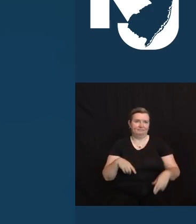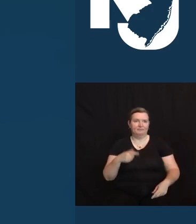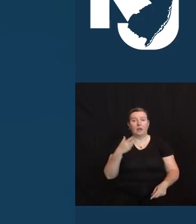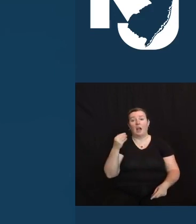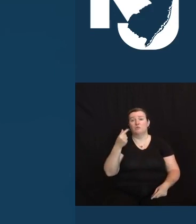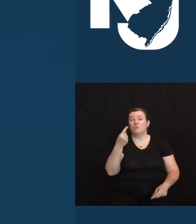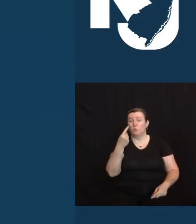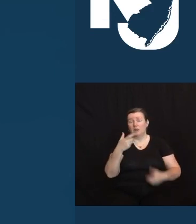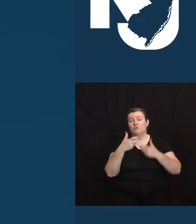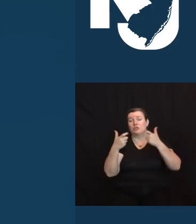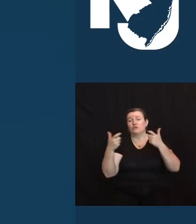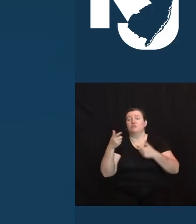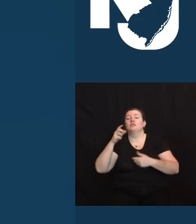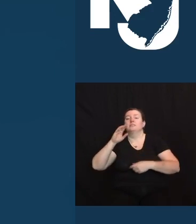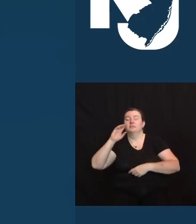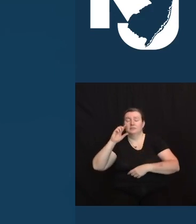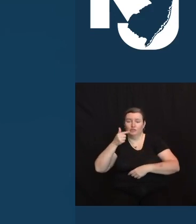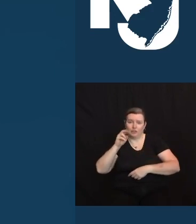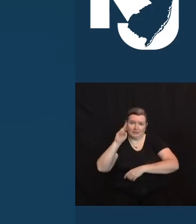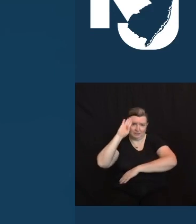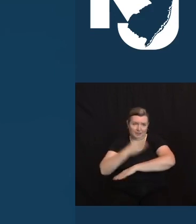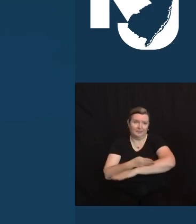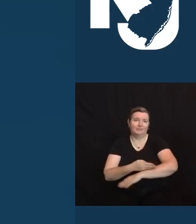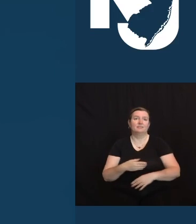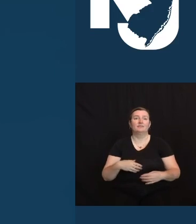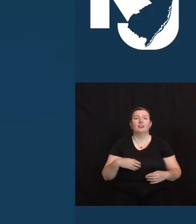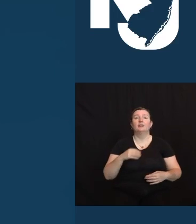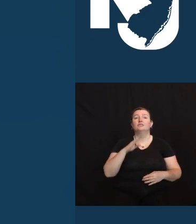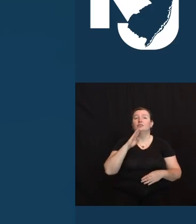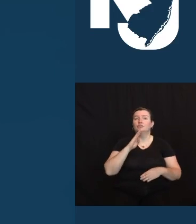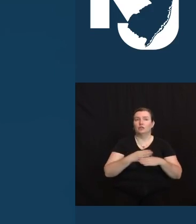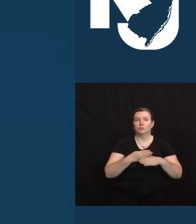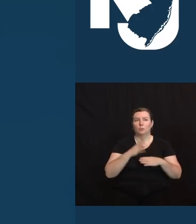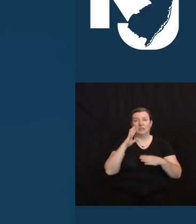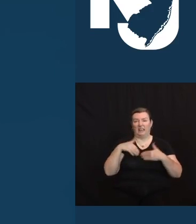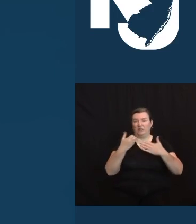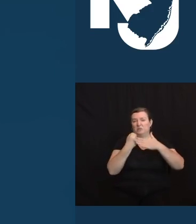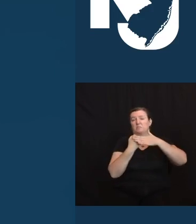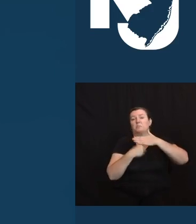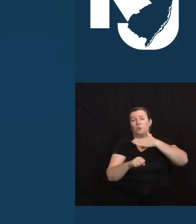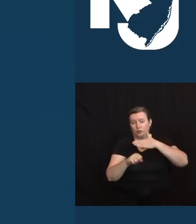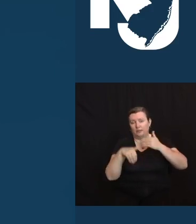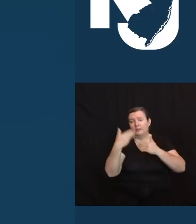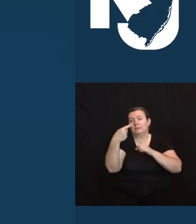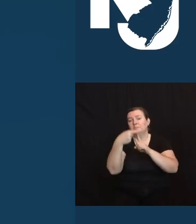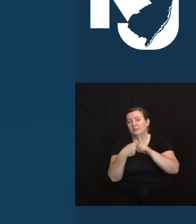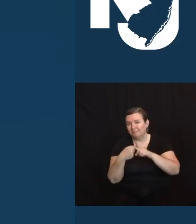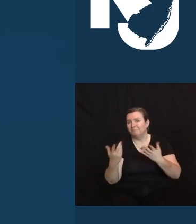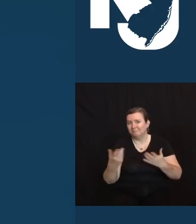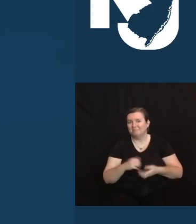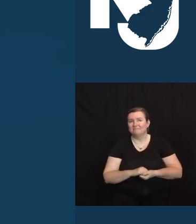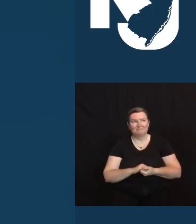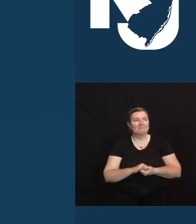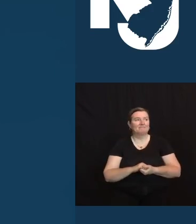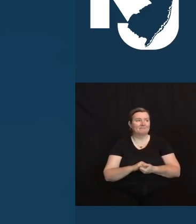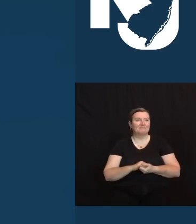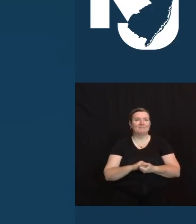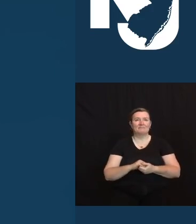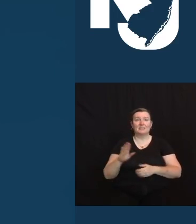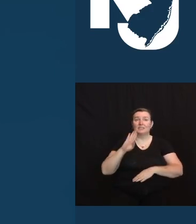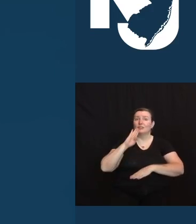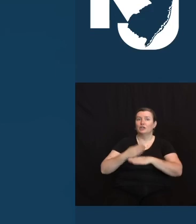a great-granddaughter who was to be born next month. Lee wanted me to make a point, which I think is an important one. She works